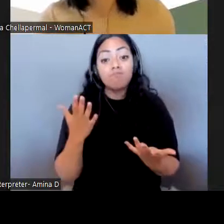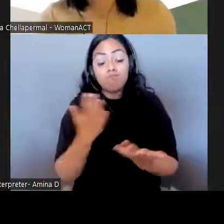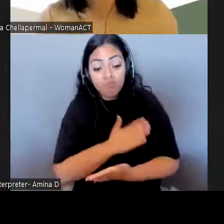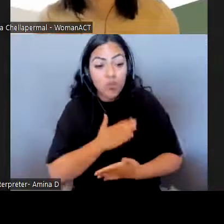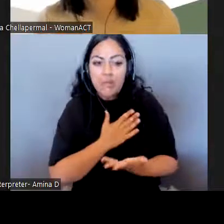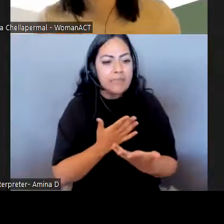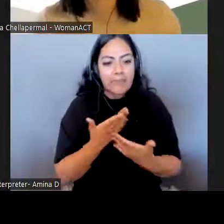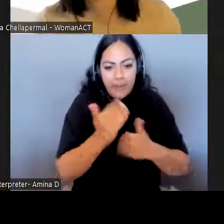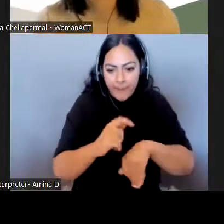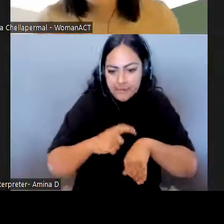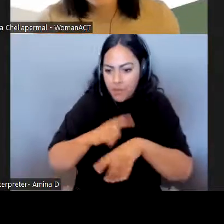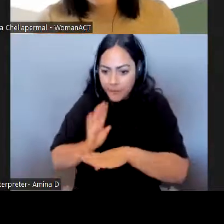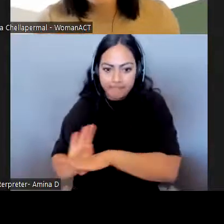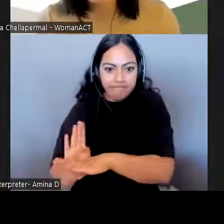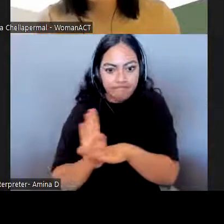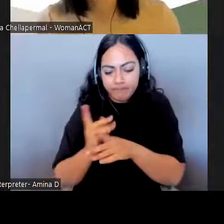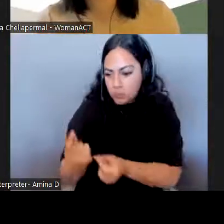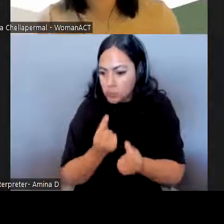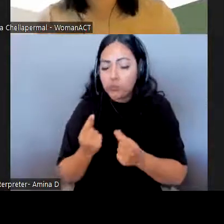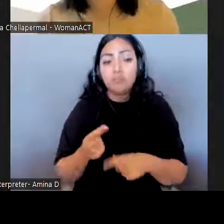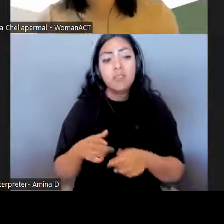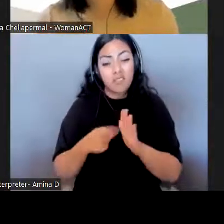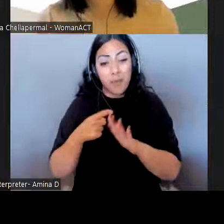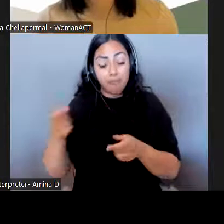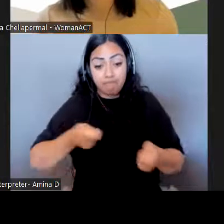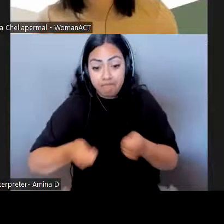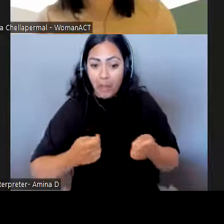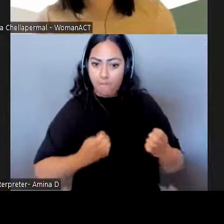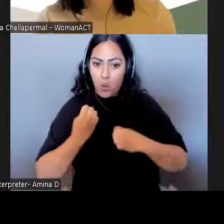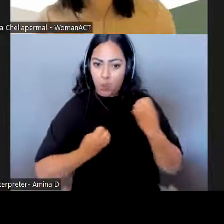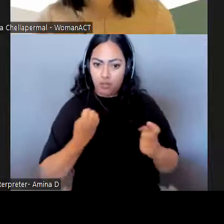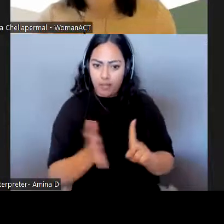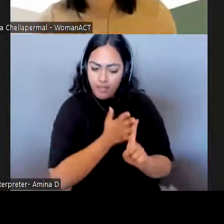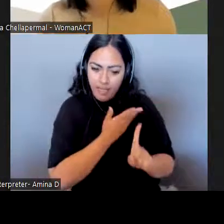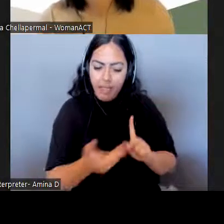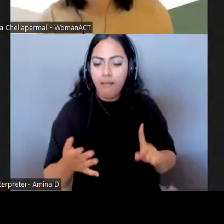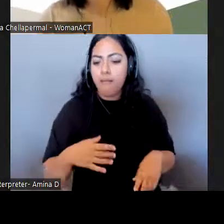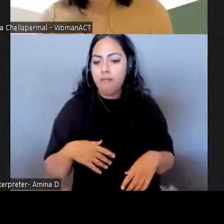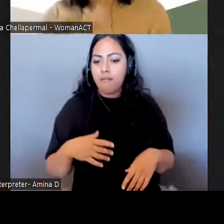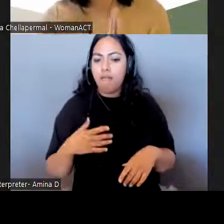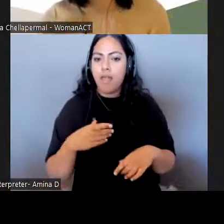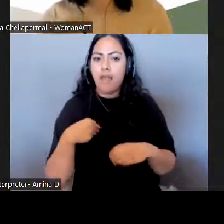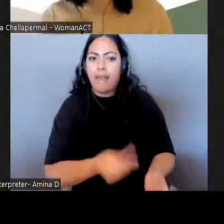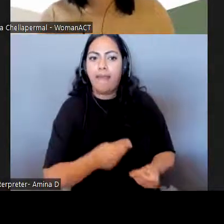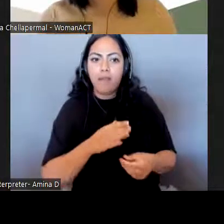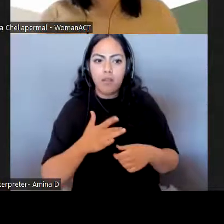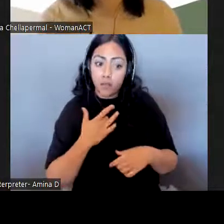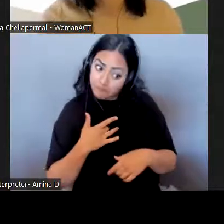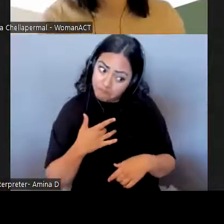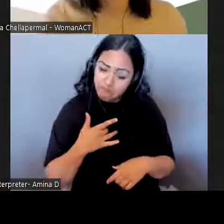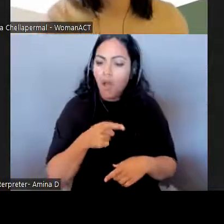had. If control was used, emotional manipulation, or threats were used to keep women working. So that's when it crossed the